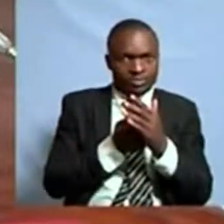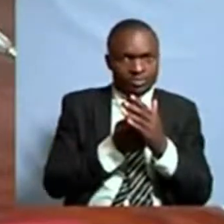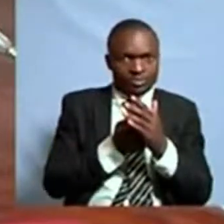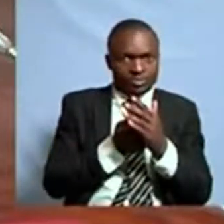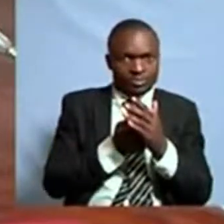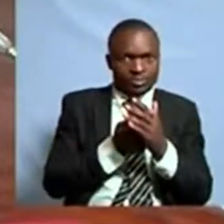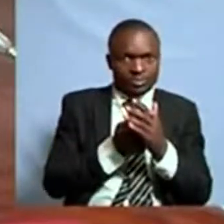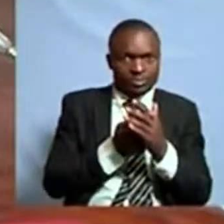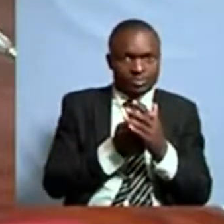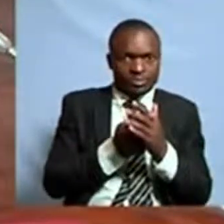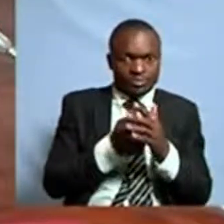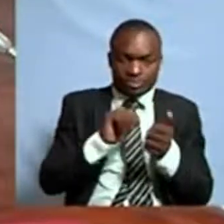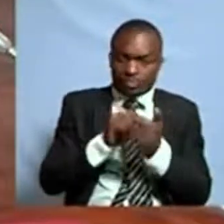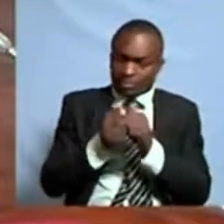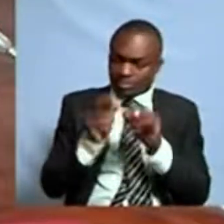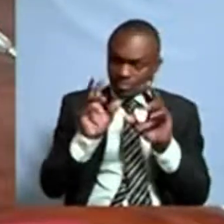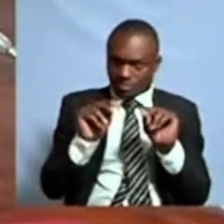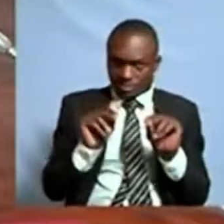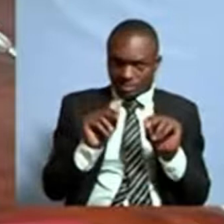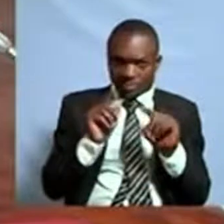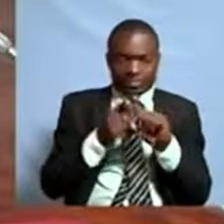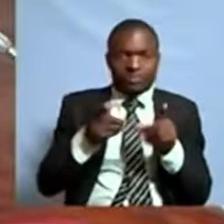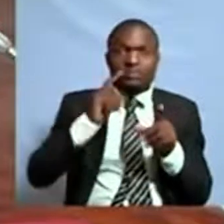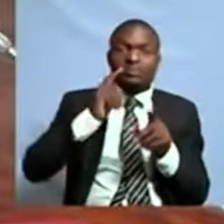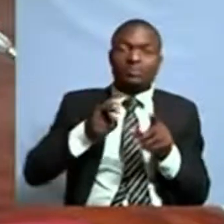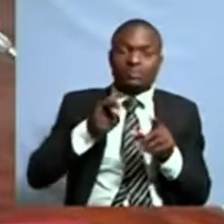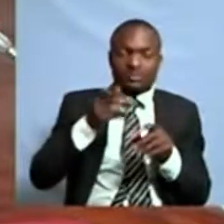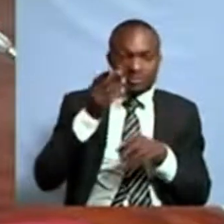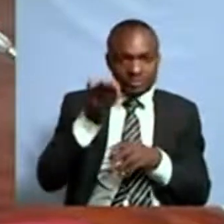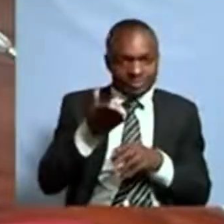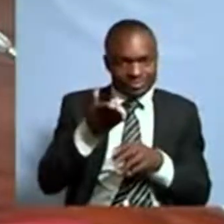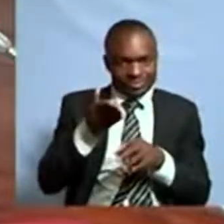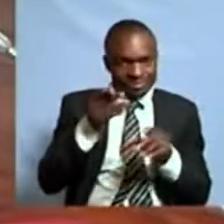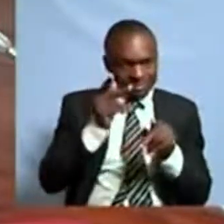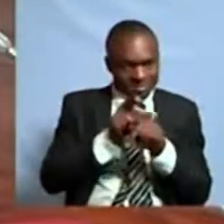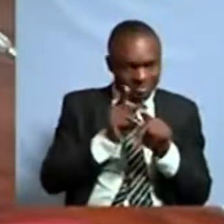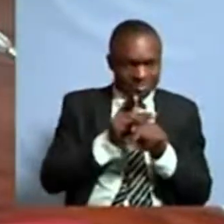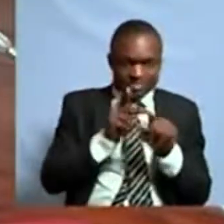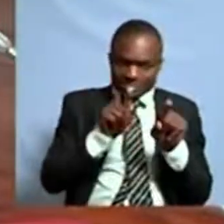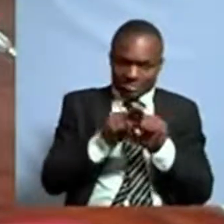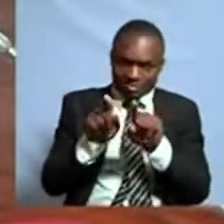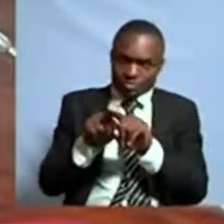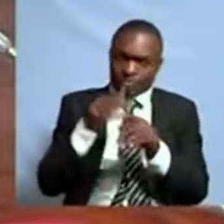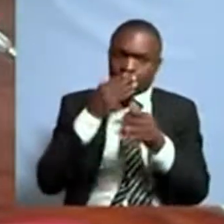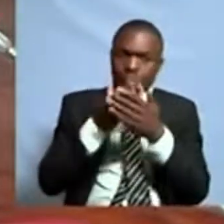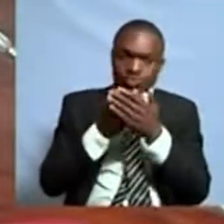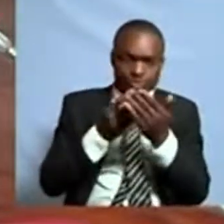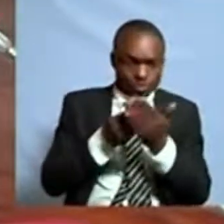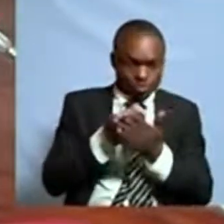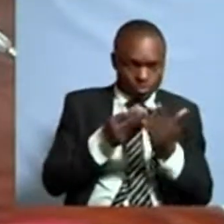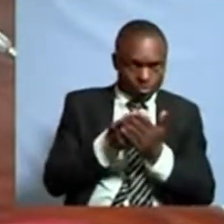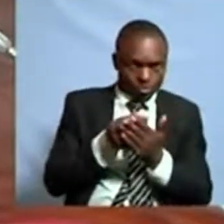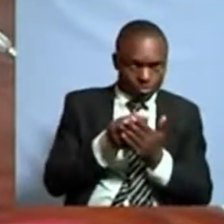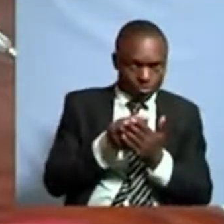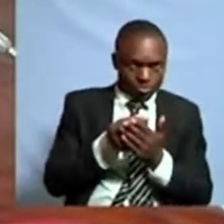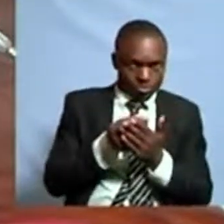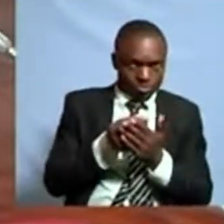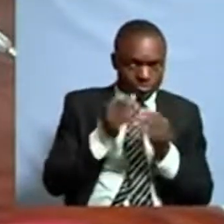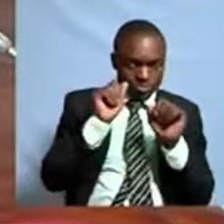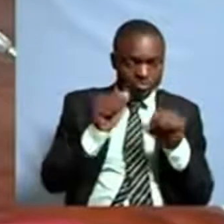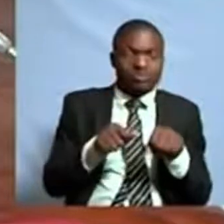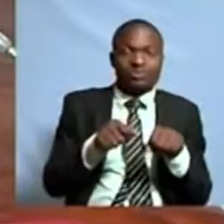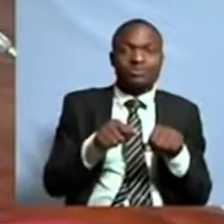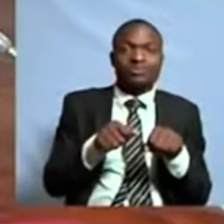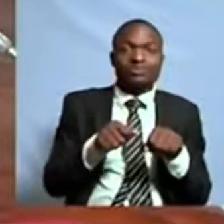insolvency. Okay? It should still maintain a sound financial position to be able to